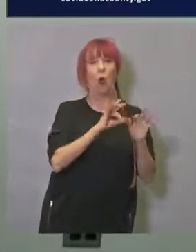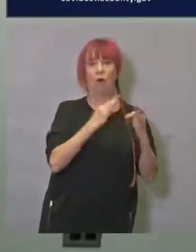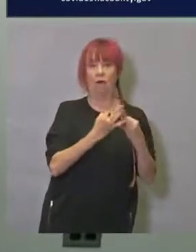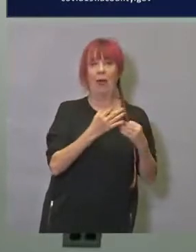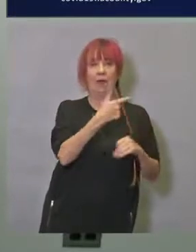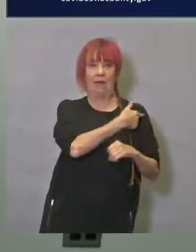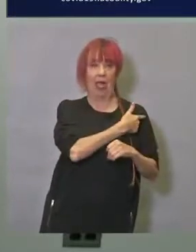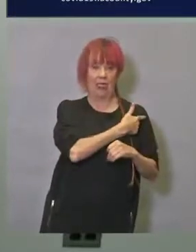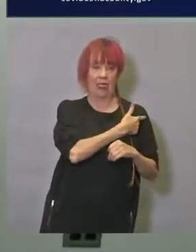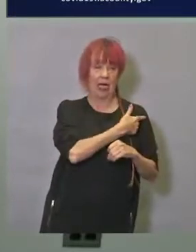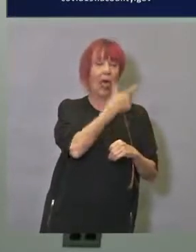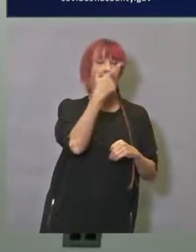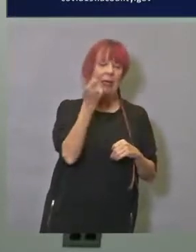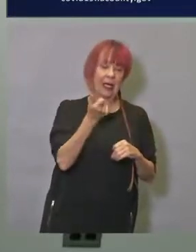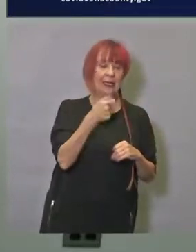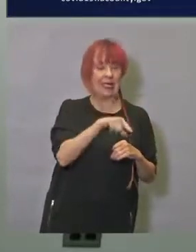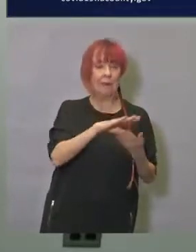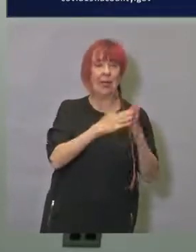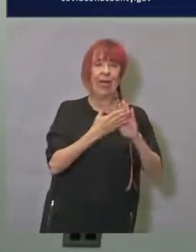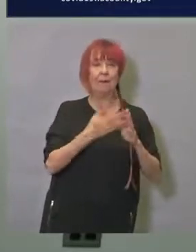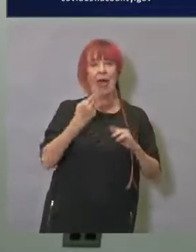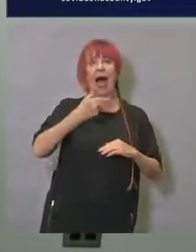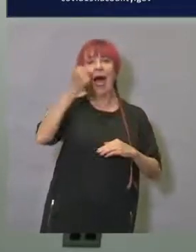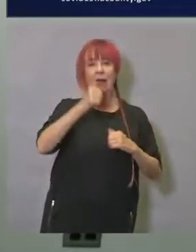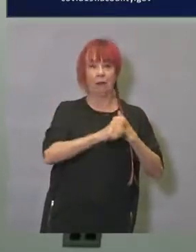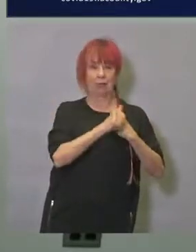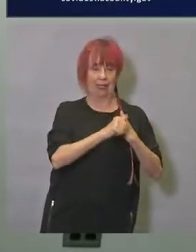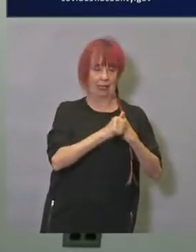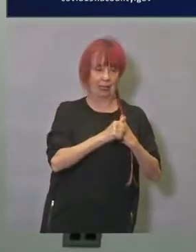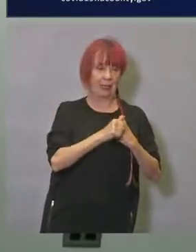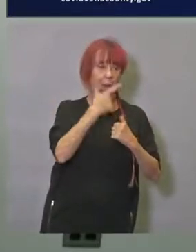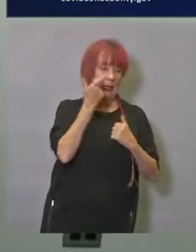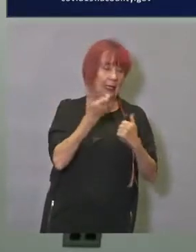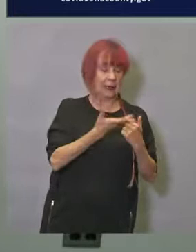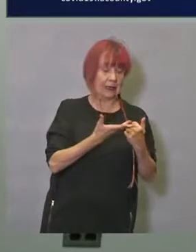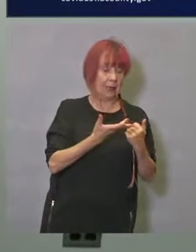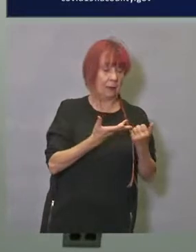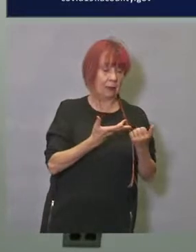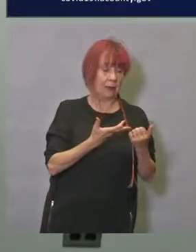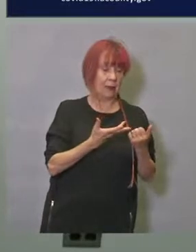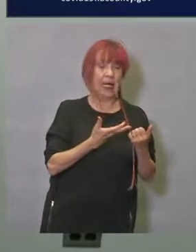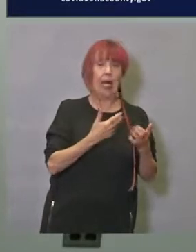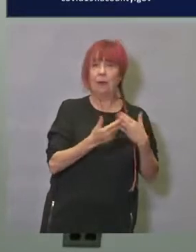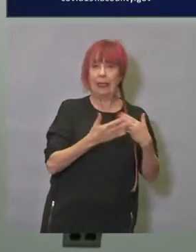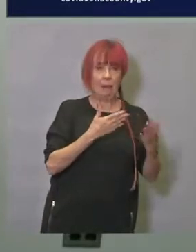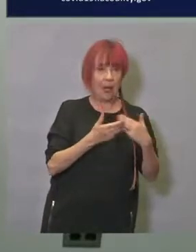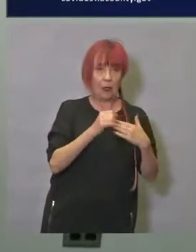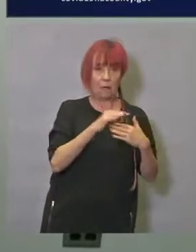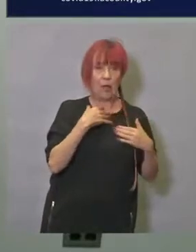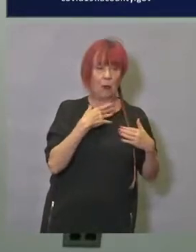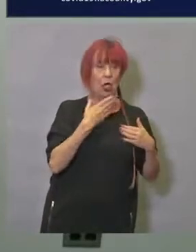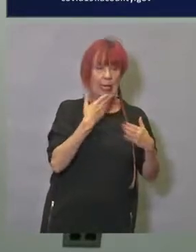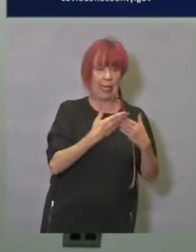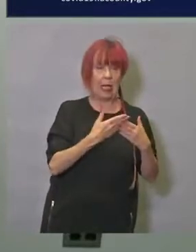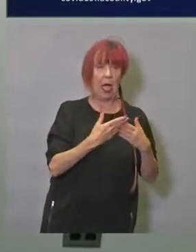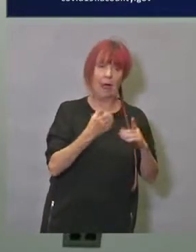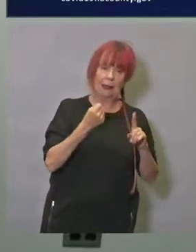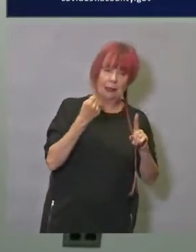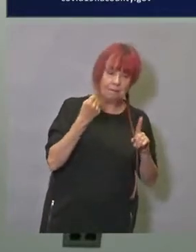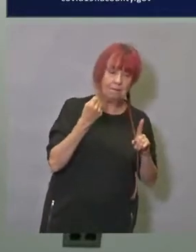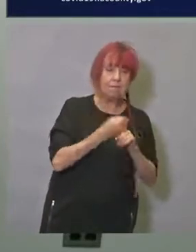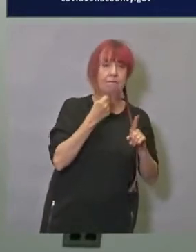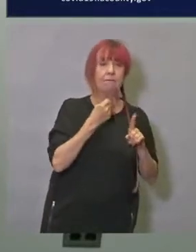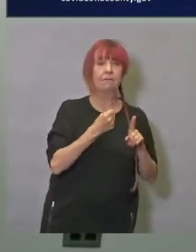higher risk group by where they were living. They were in one of our hard-hit communities. And I'm grateful that some